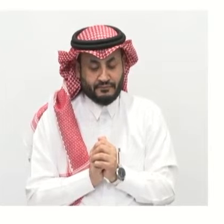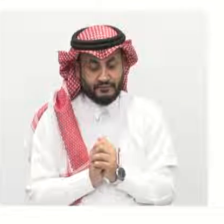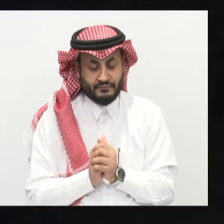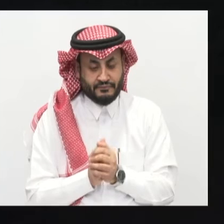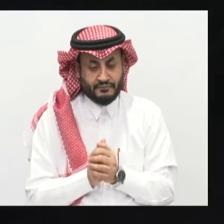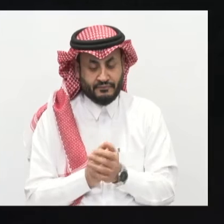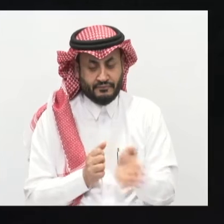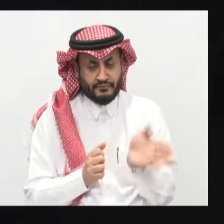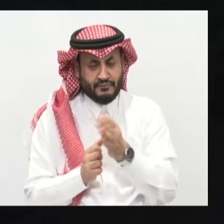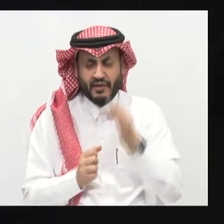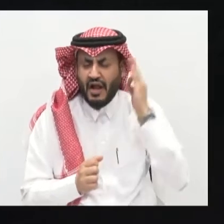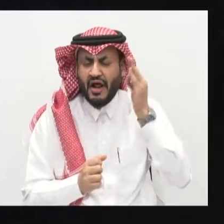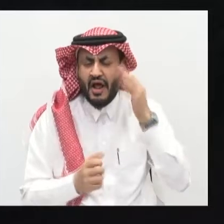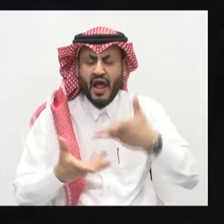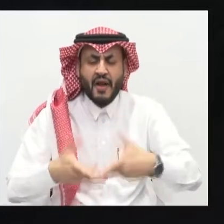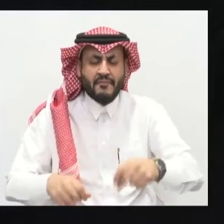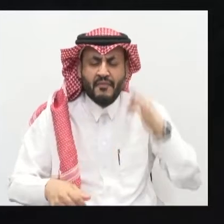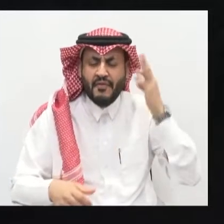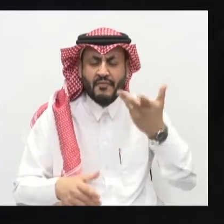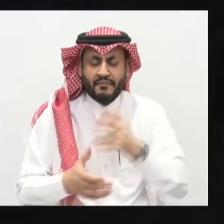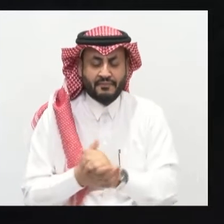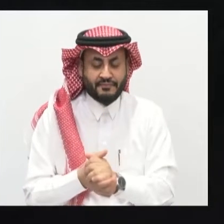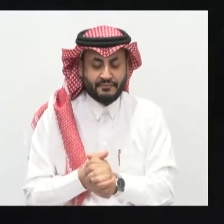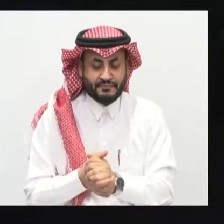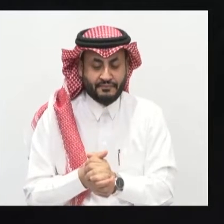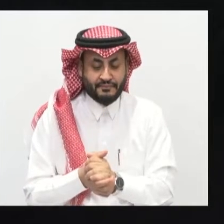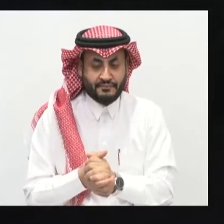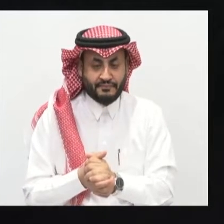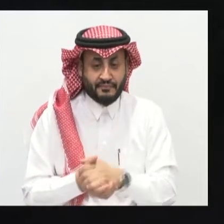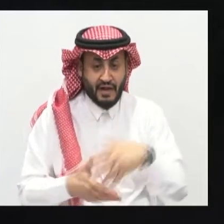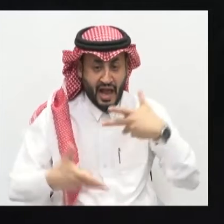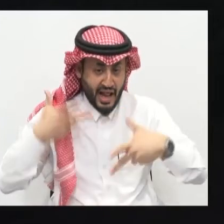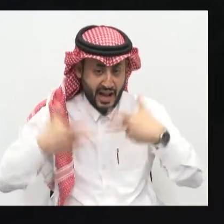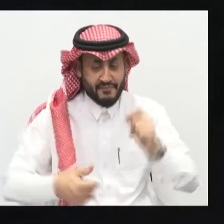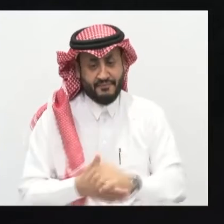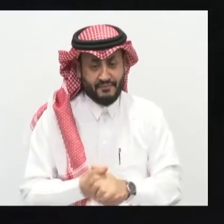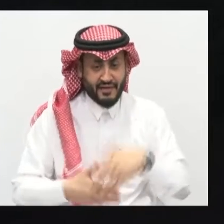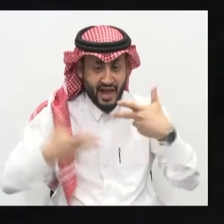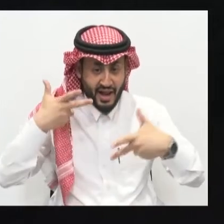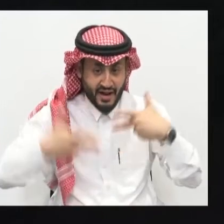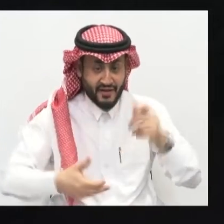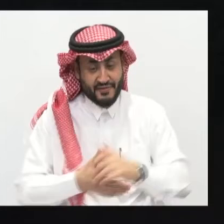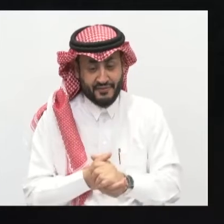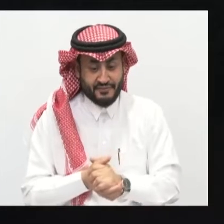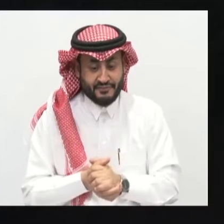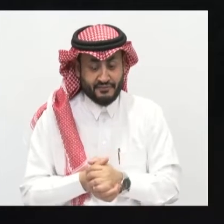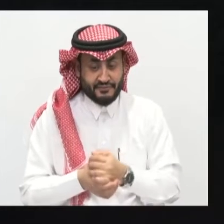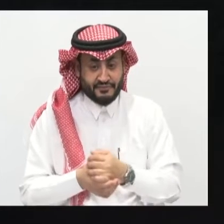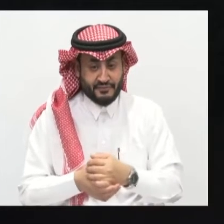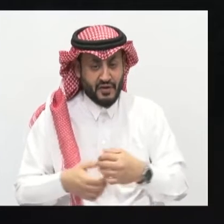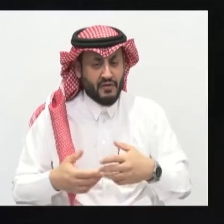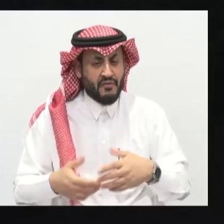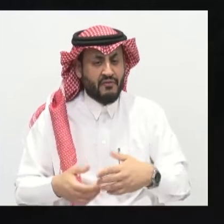What sound did you hear in the end? They were laughing, right? So when you laugh, it shows that you're